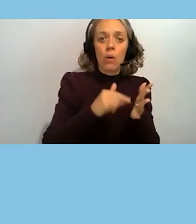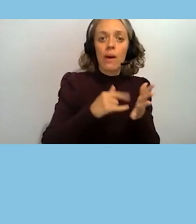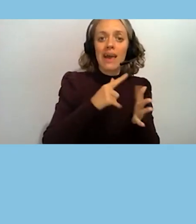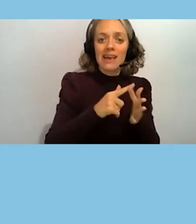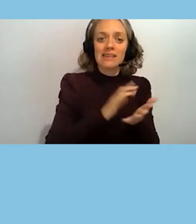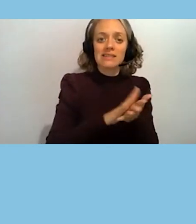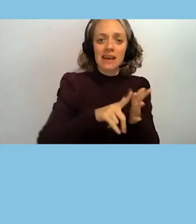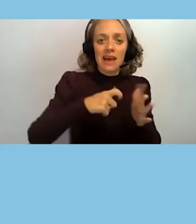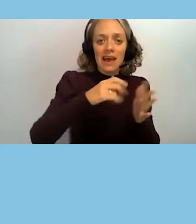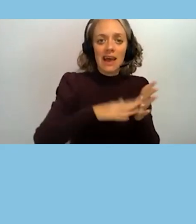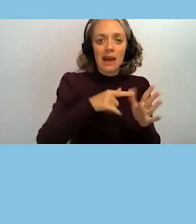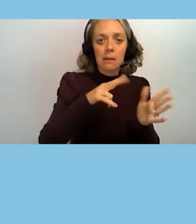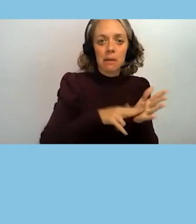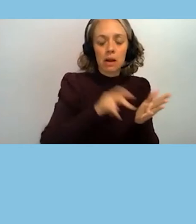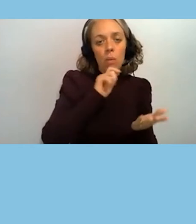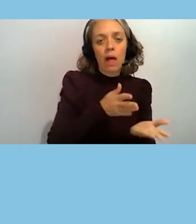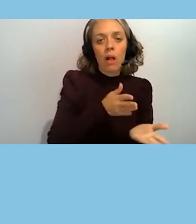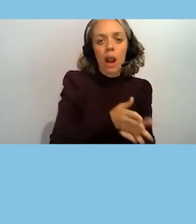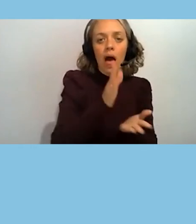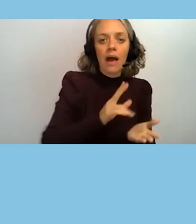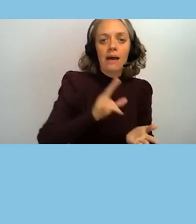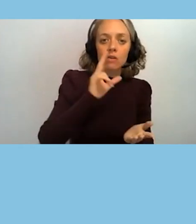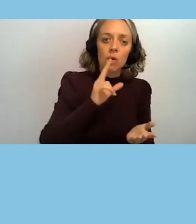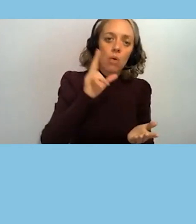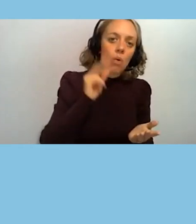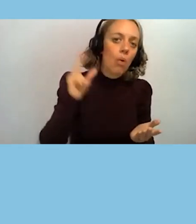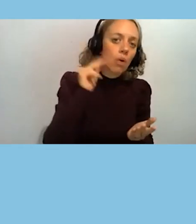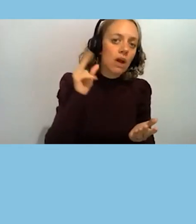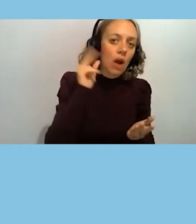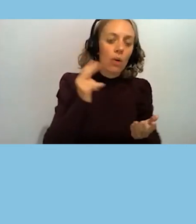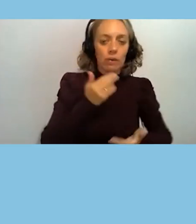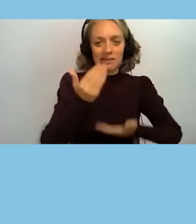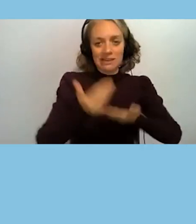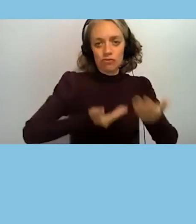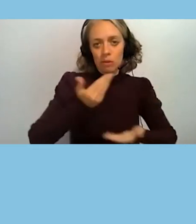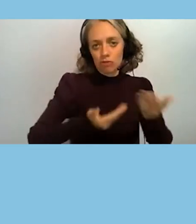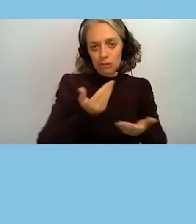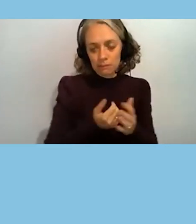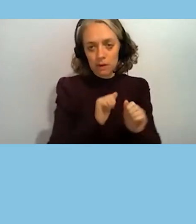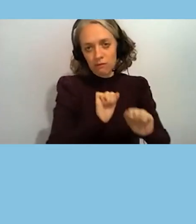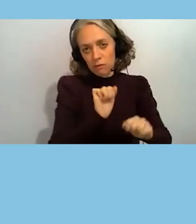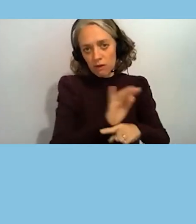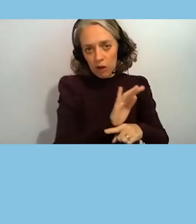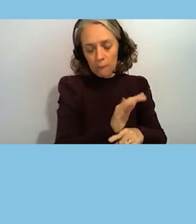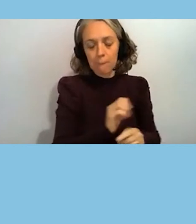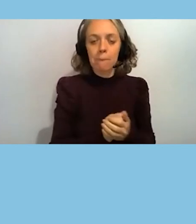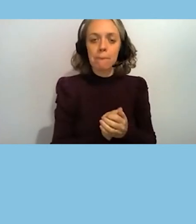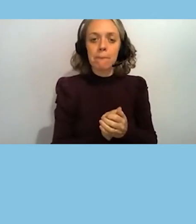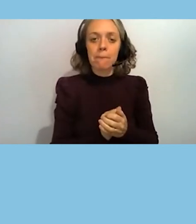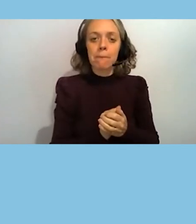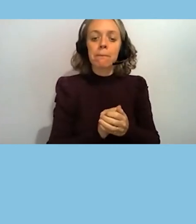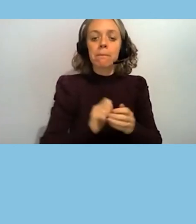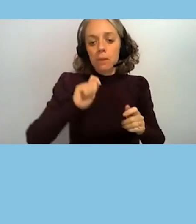provide a live audio description of the film that she'll be showing. An edited version of the talks will be